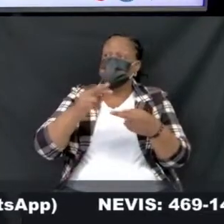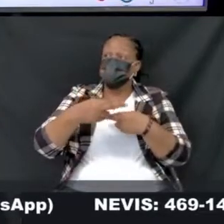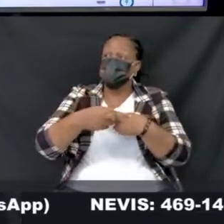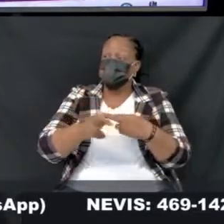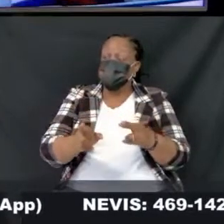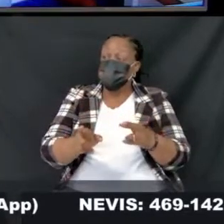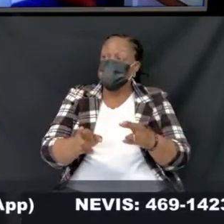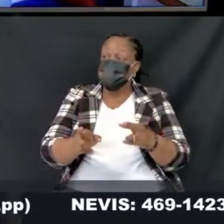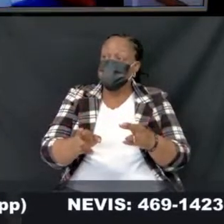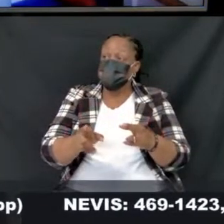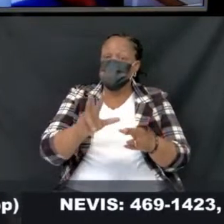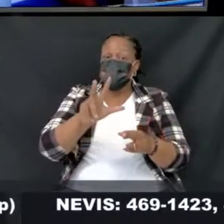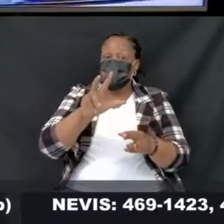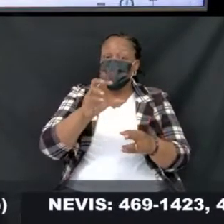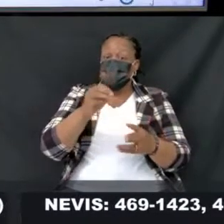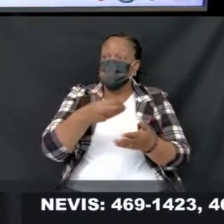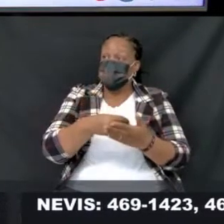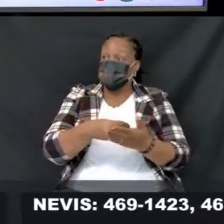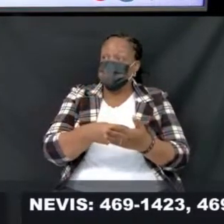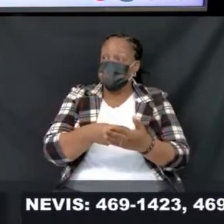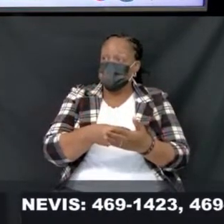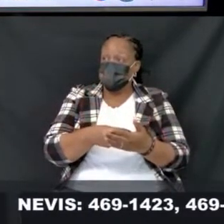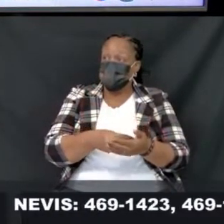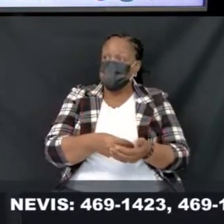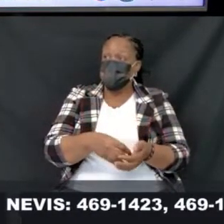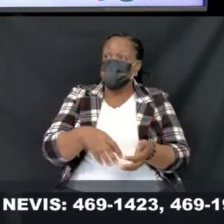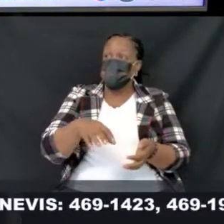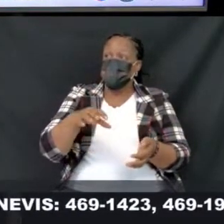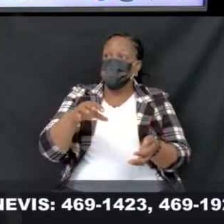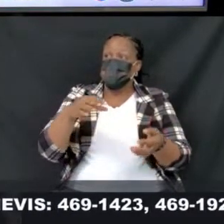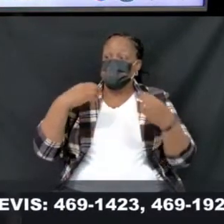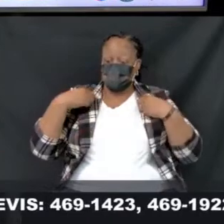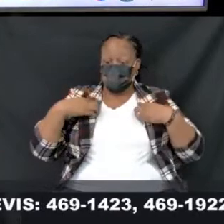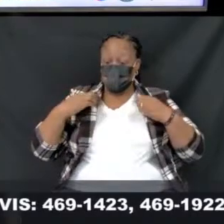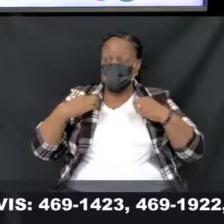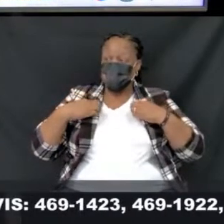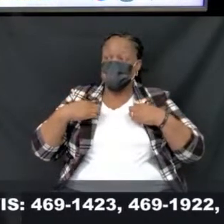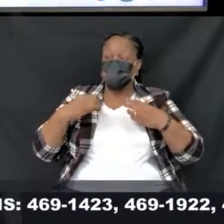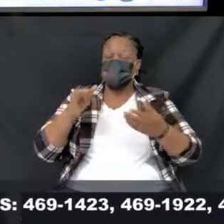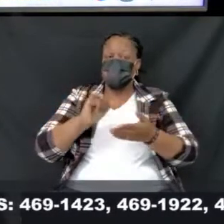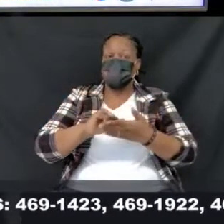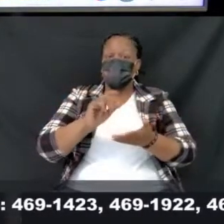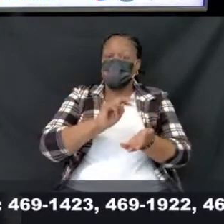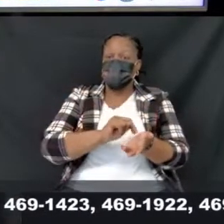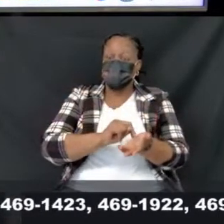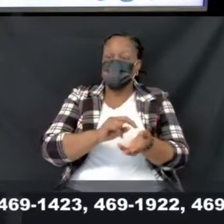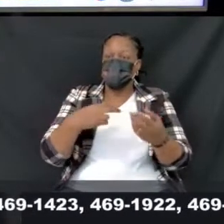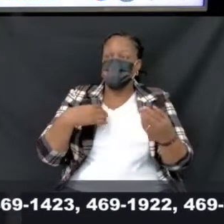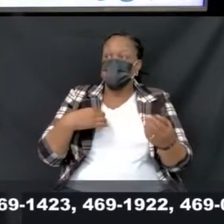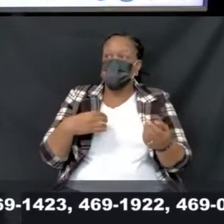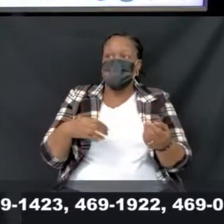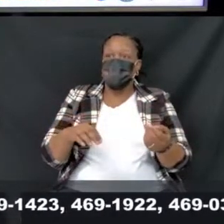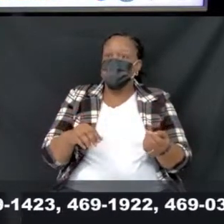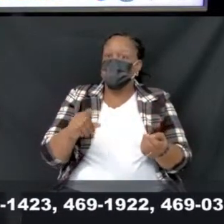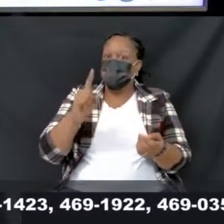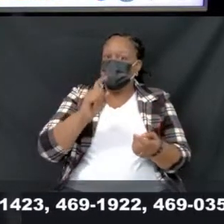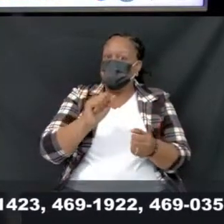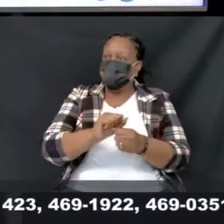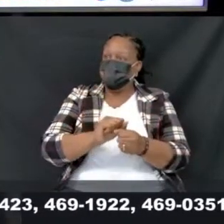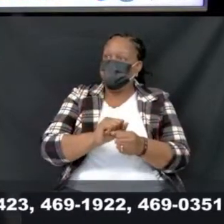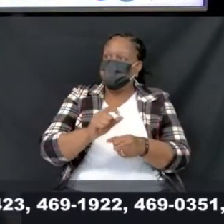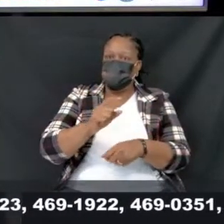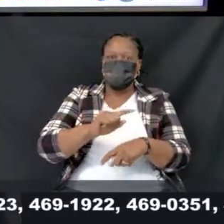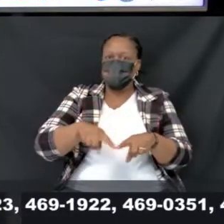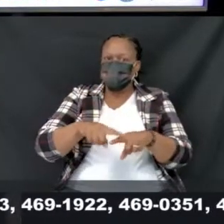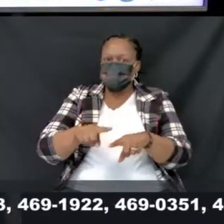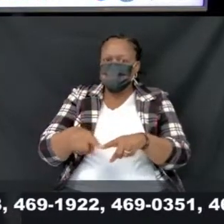wear, which is about $275 per day, and the COVID testing. And so per day, if